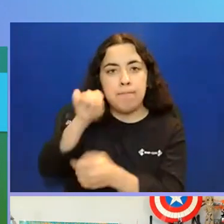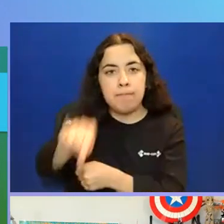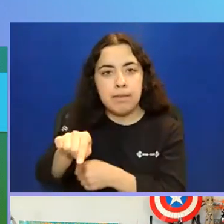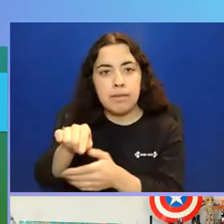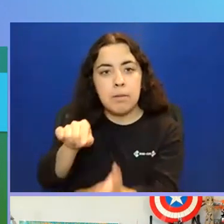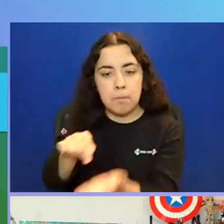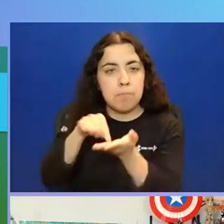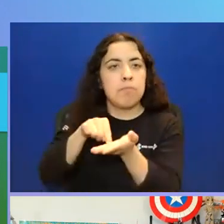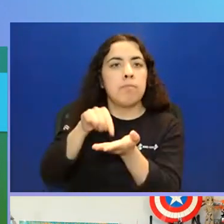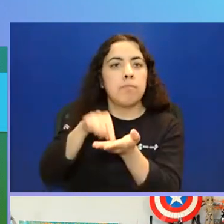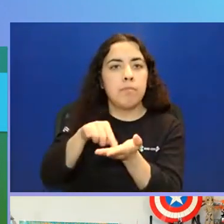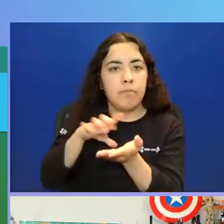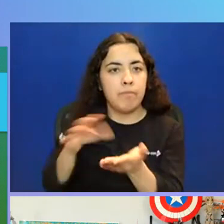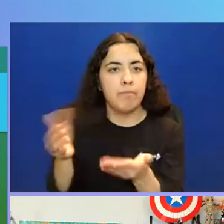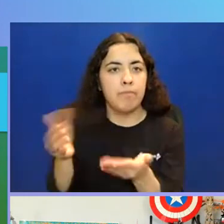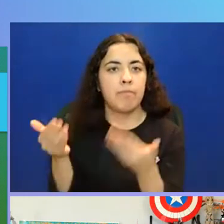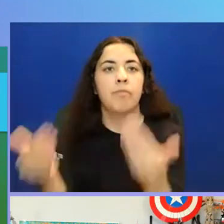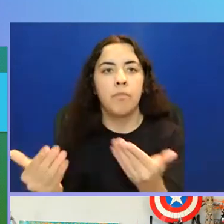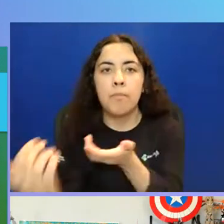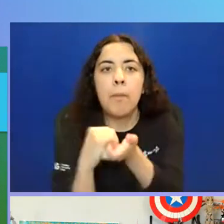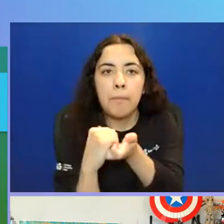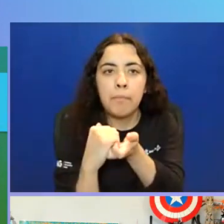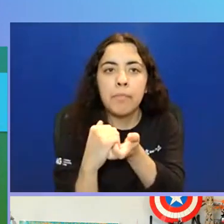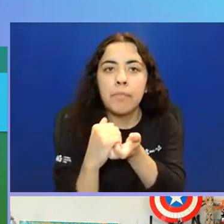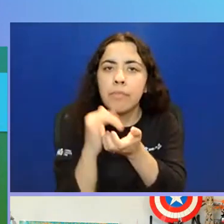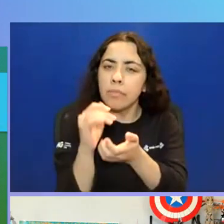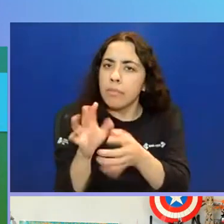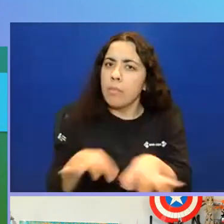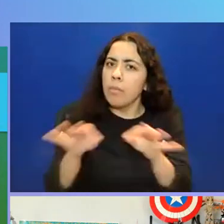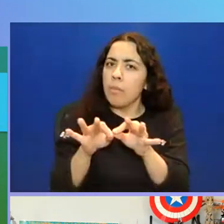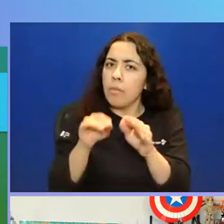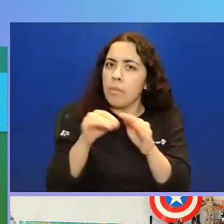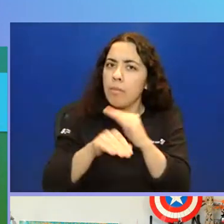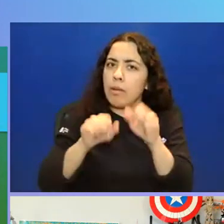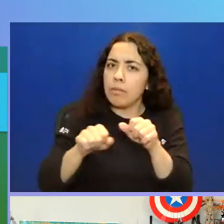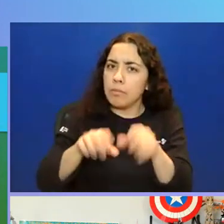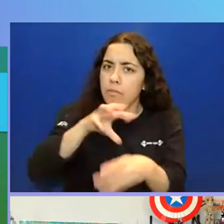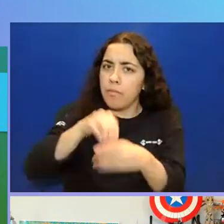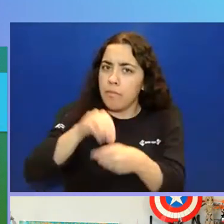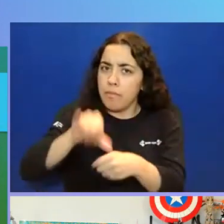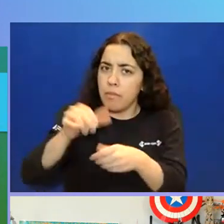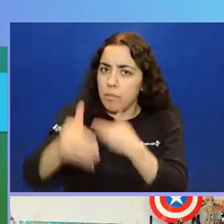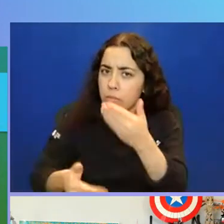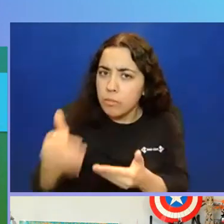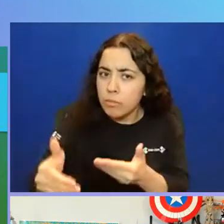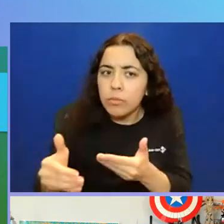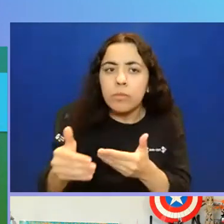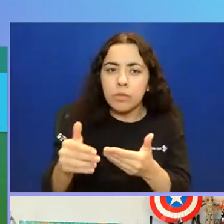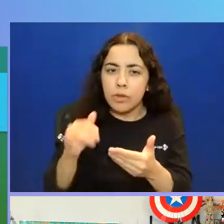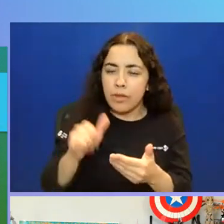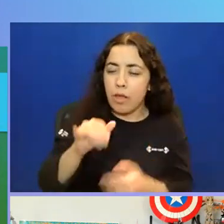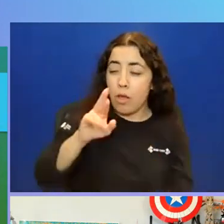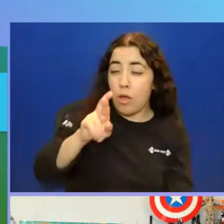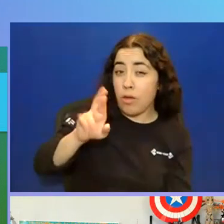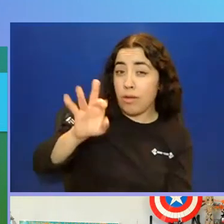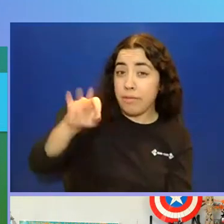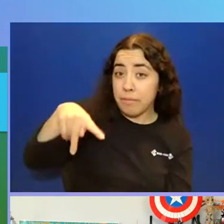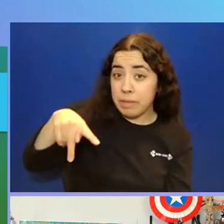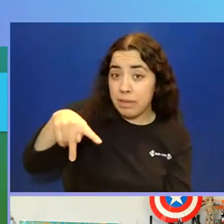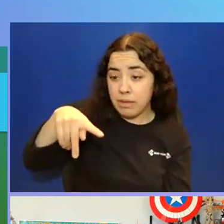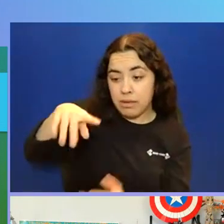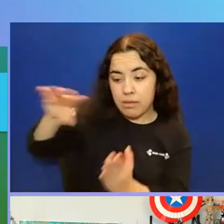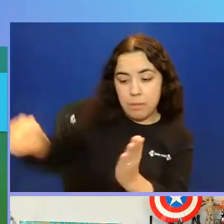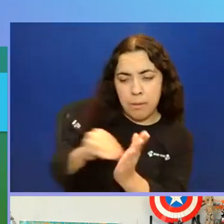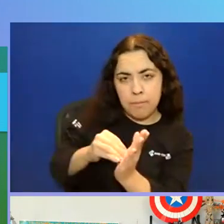should be part of that, right? And so looking at how you add a section to your RFP for accessibility becomes